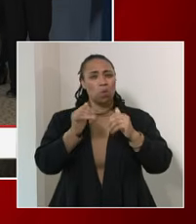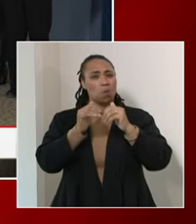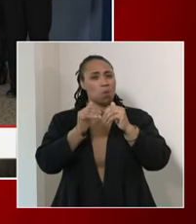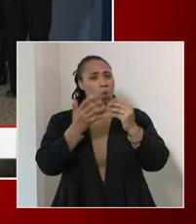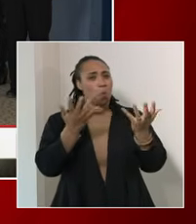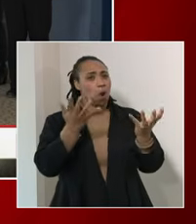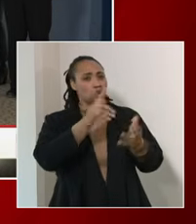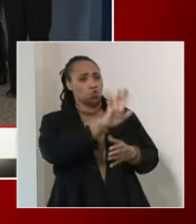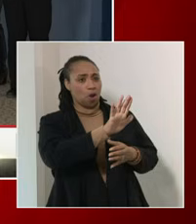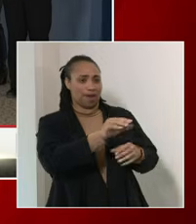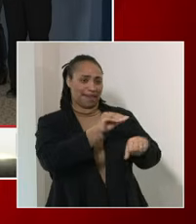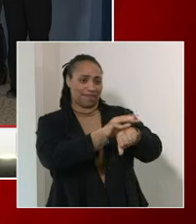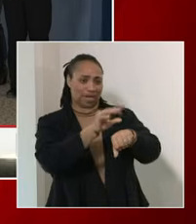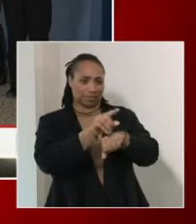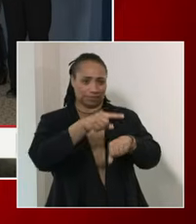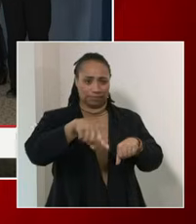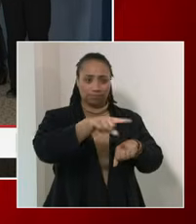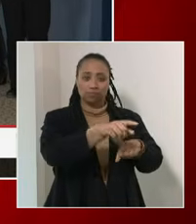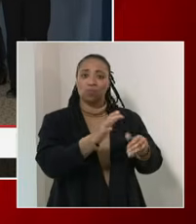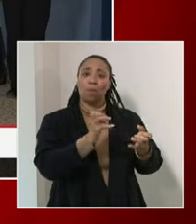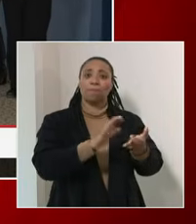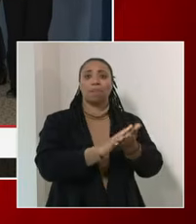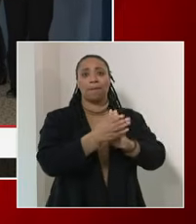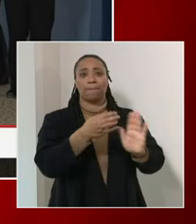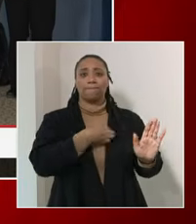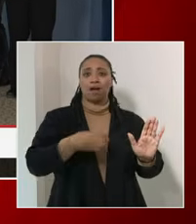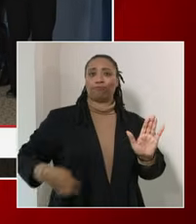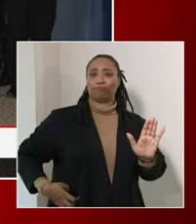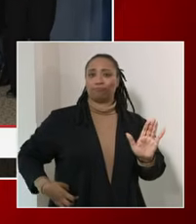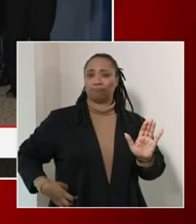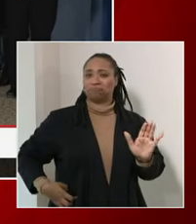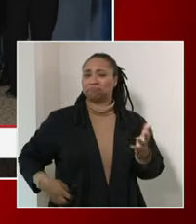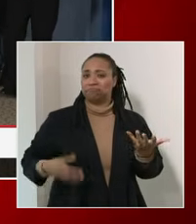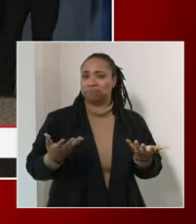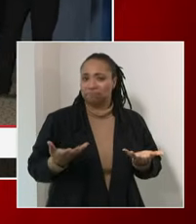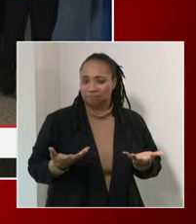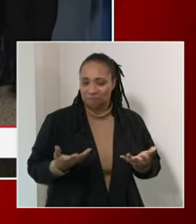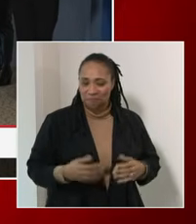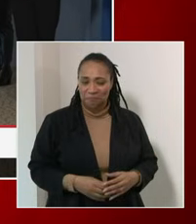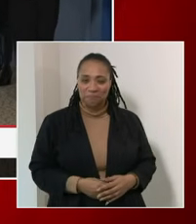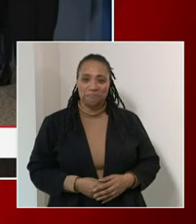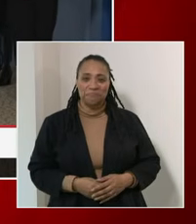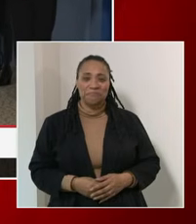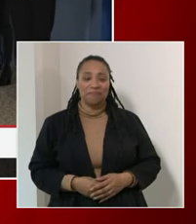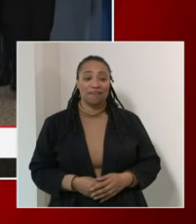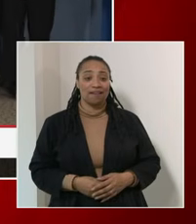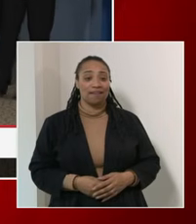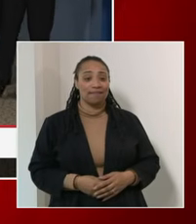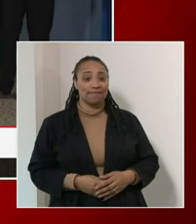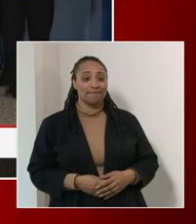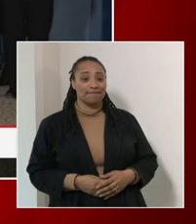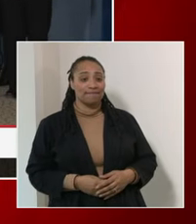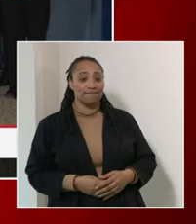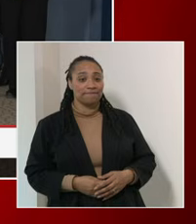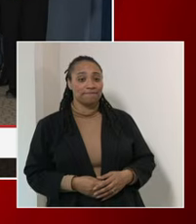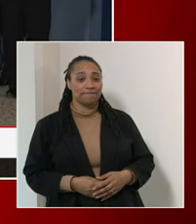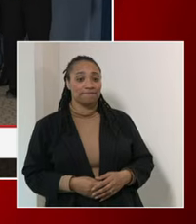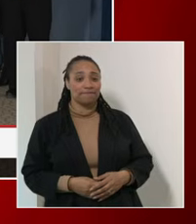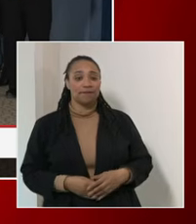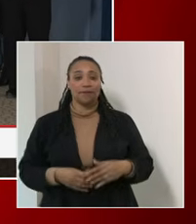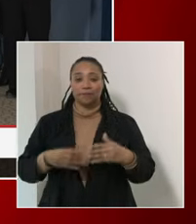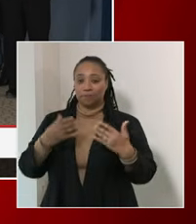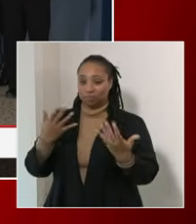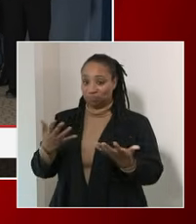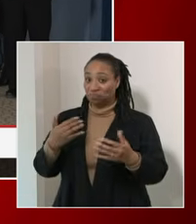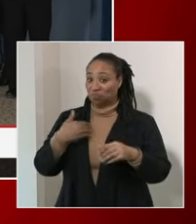are inevitably going to face their own storms and their own criticisms for how they respond to the storms? I would tell them to be careful